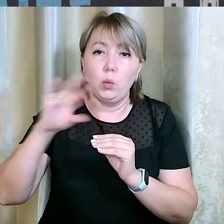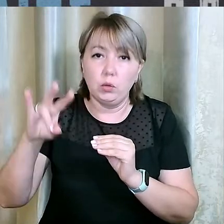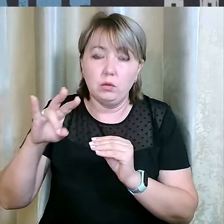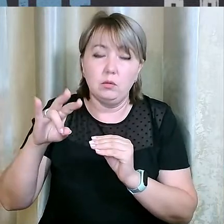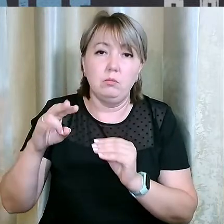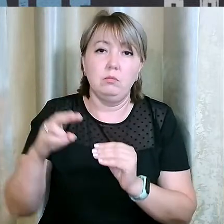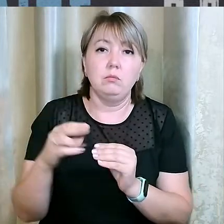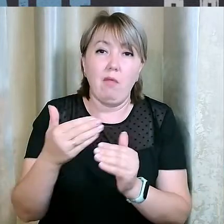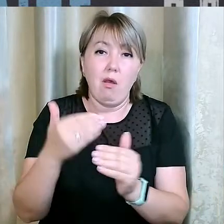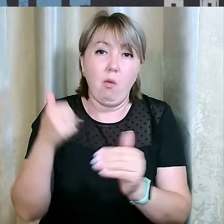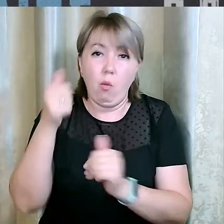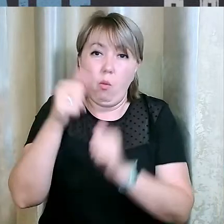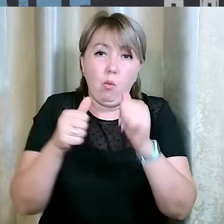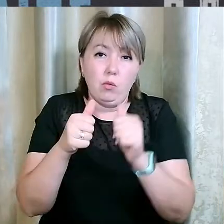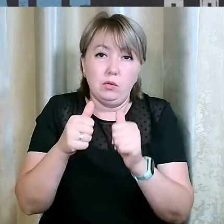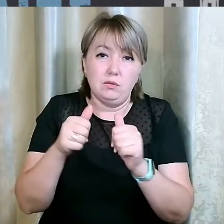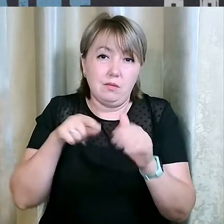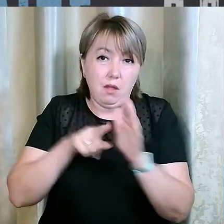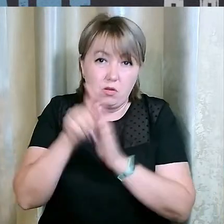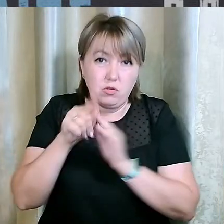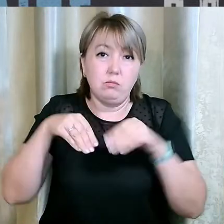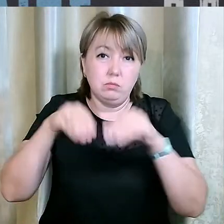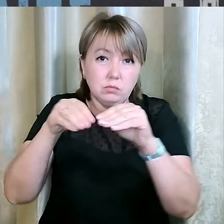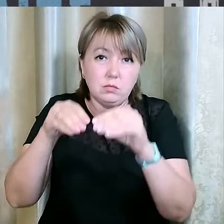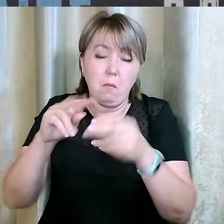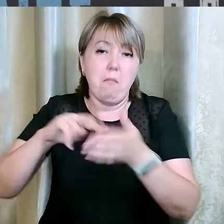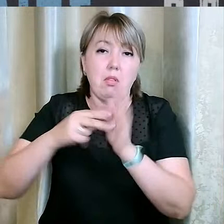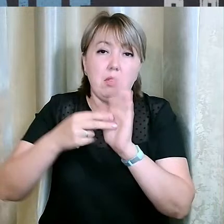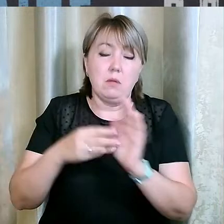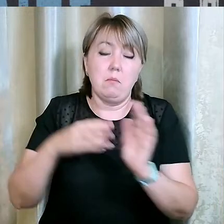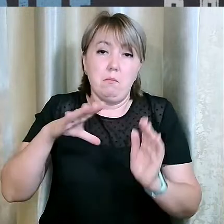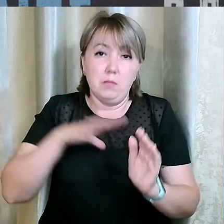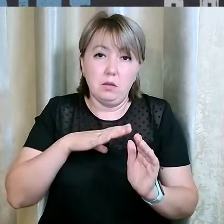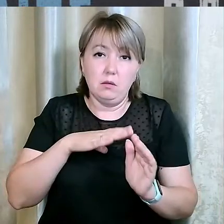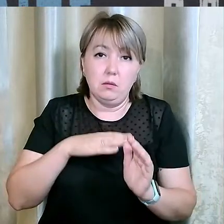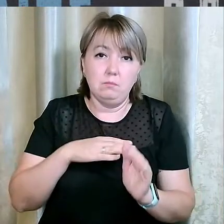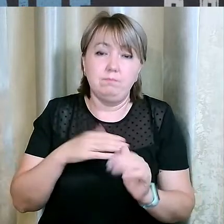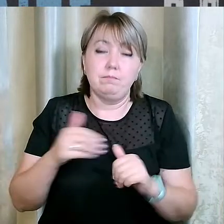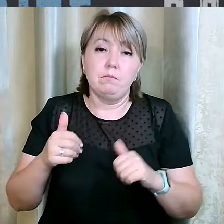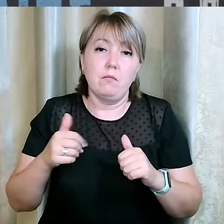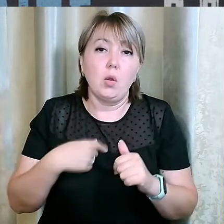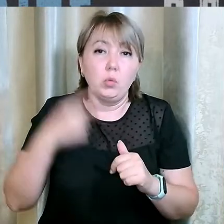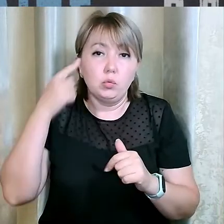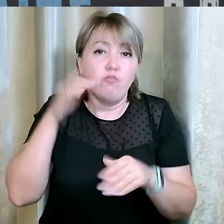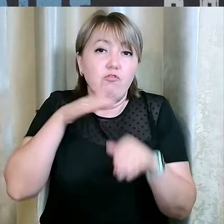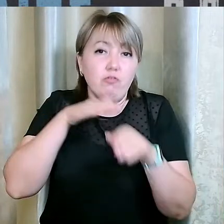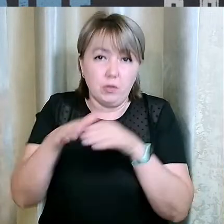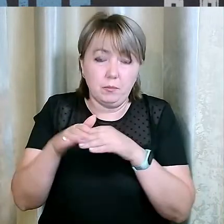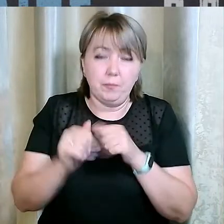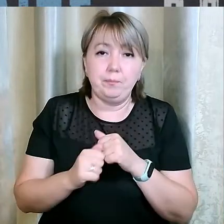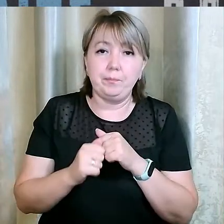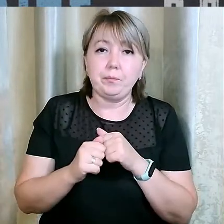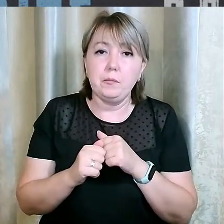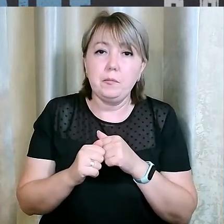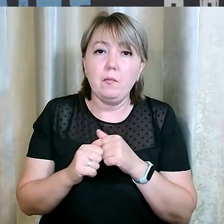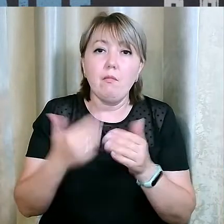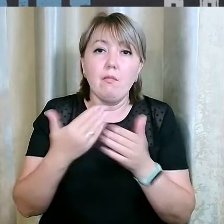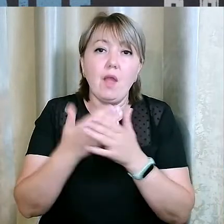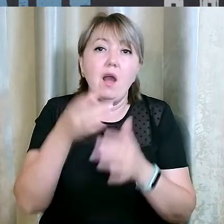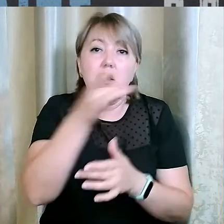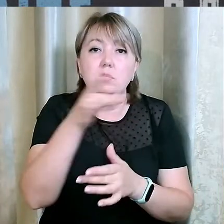tons of corn to reach our projected 4 million tons of grain by the end of the year. As for